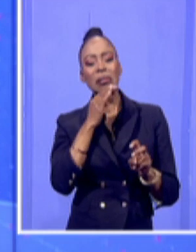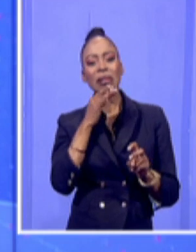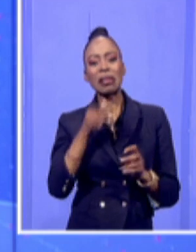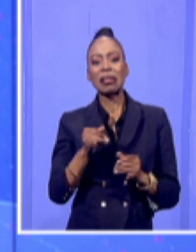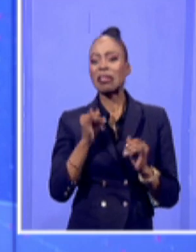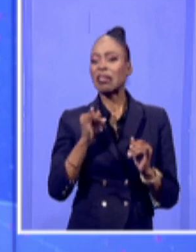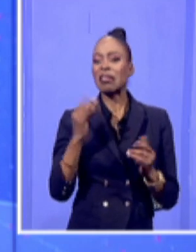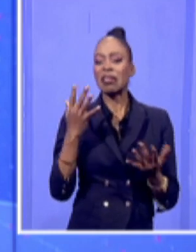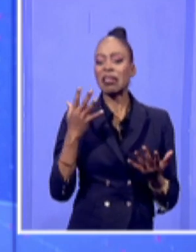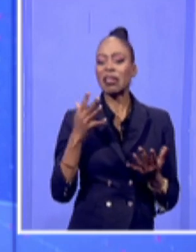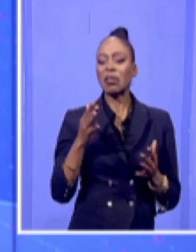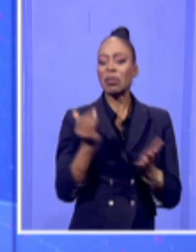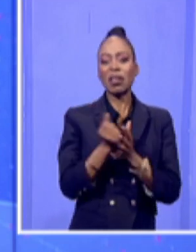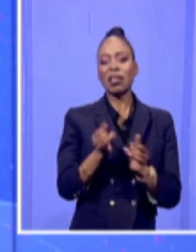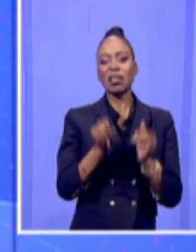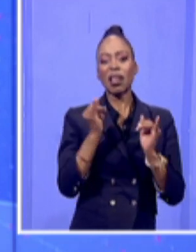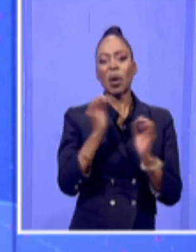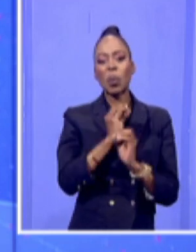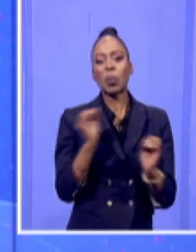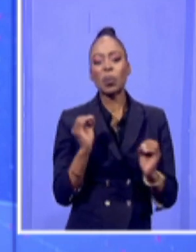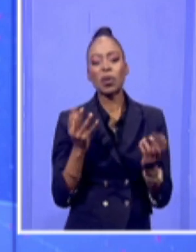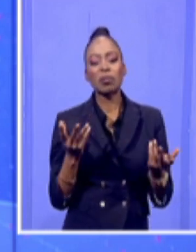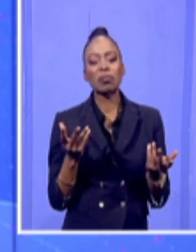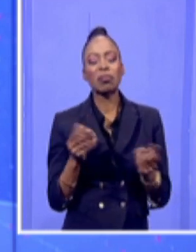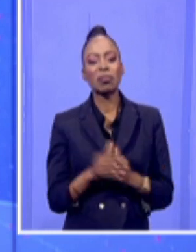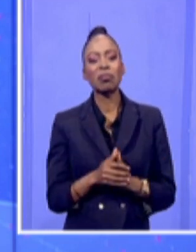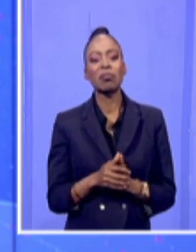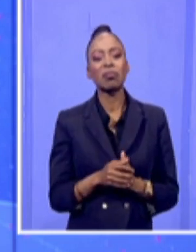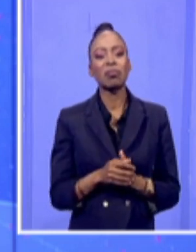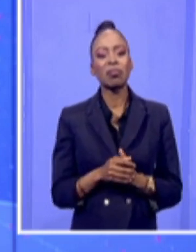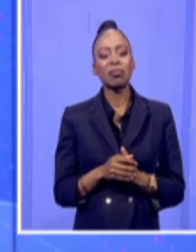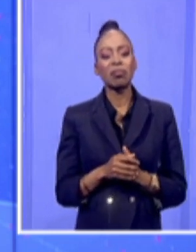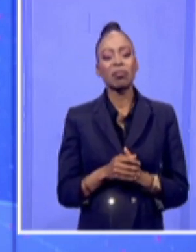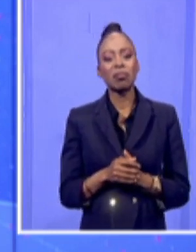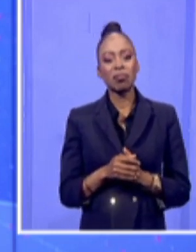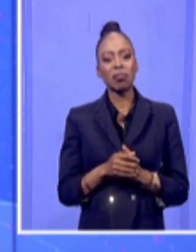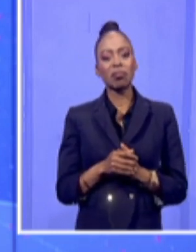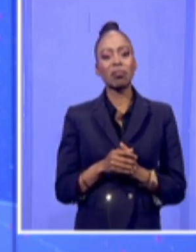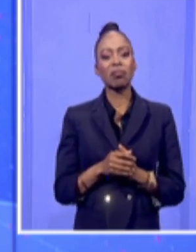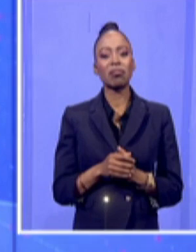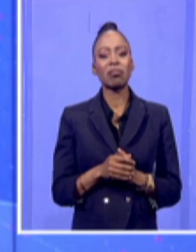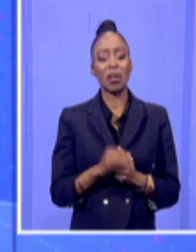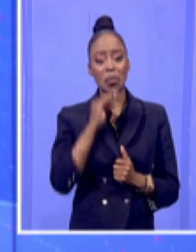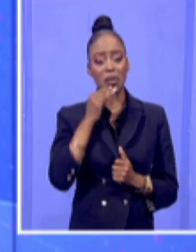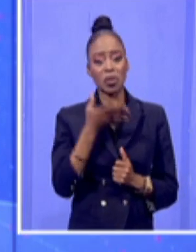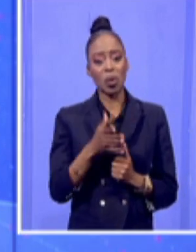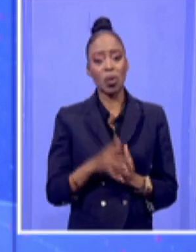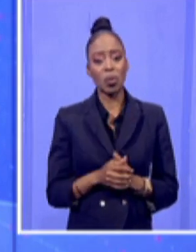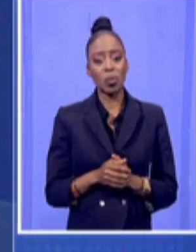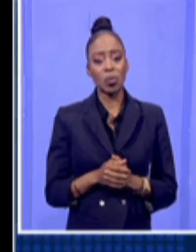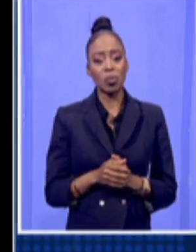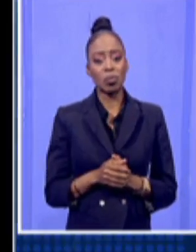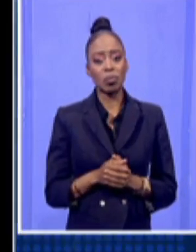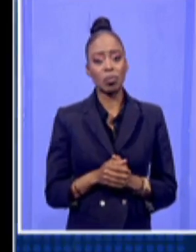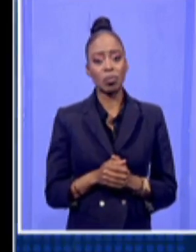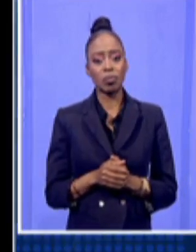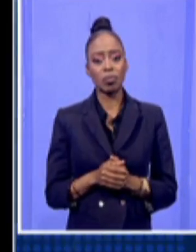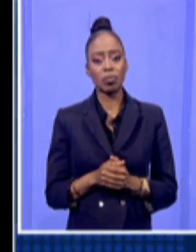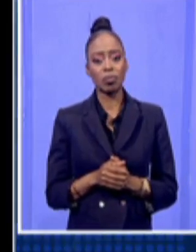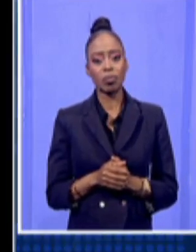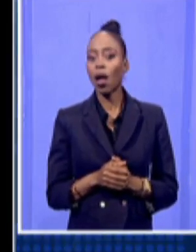seriously don't take Malesela Teffo's attempts here very seriously? Is that what it is for you?